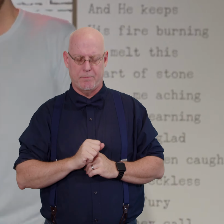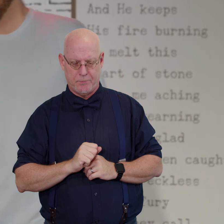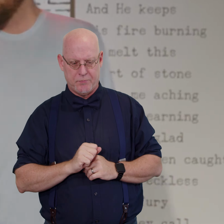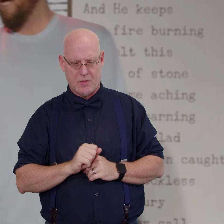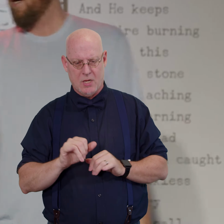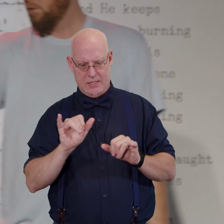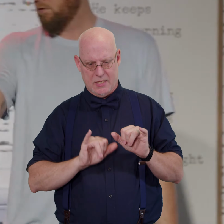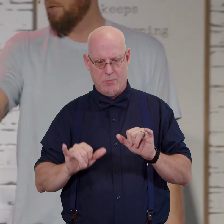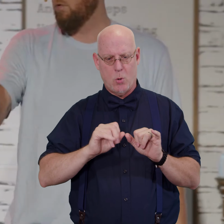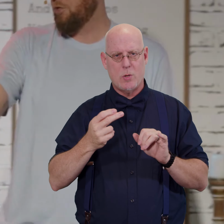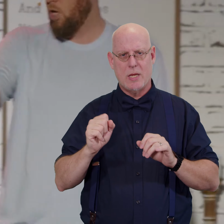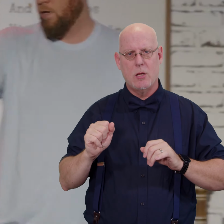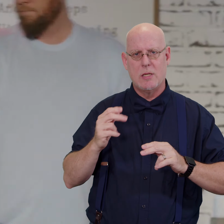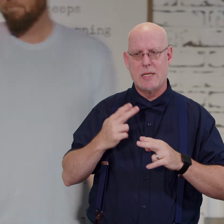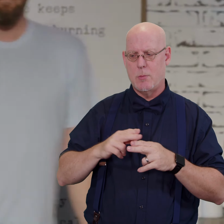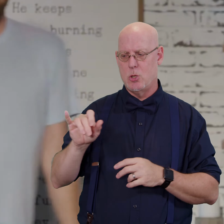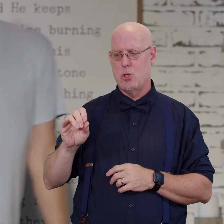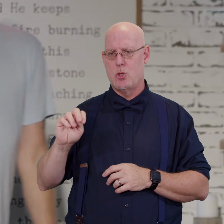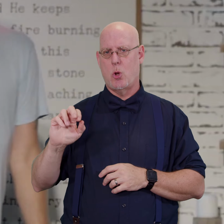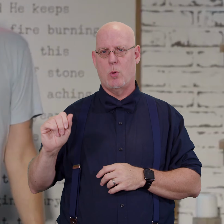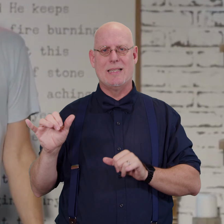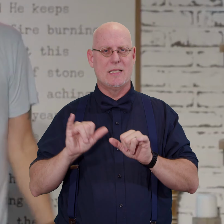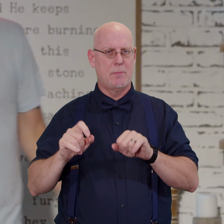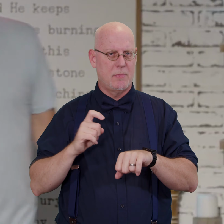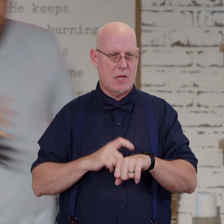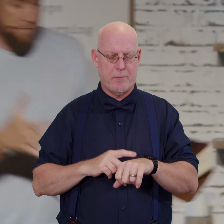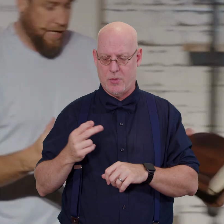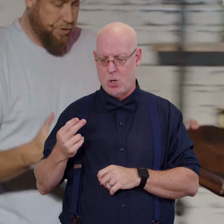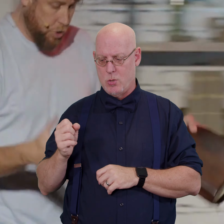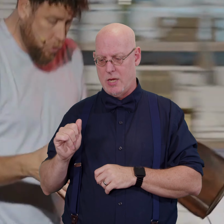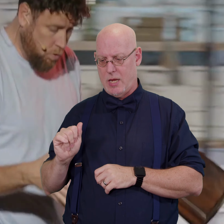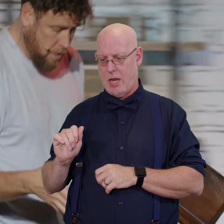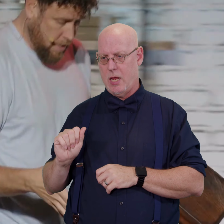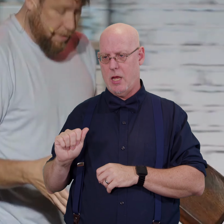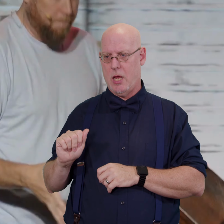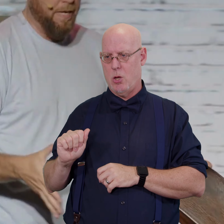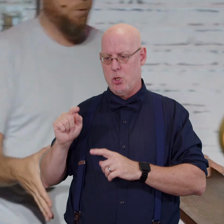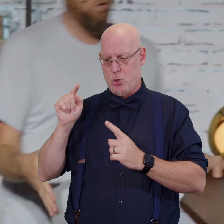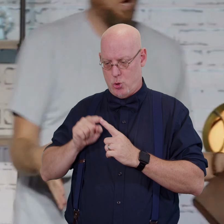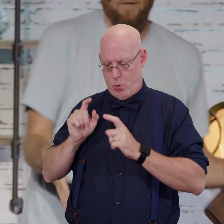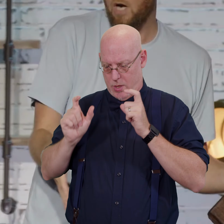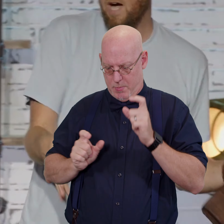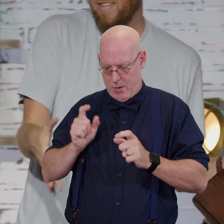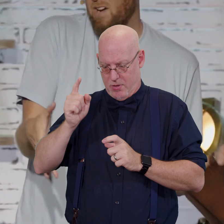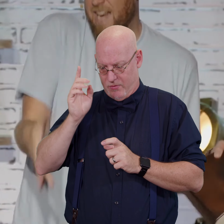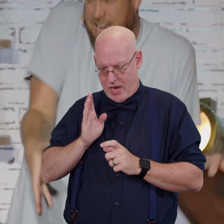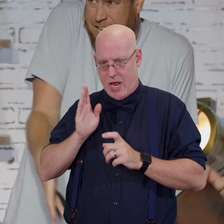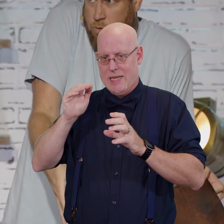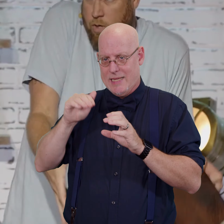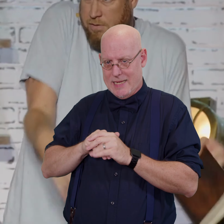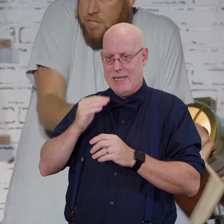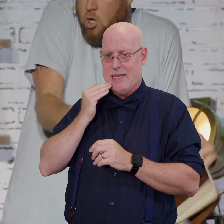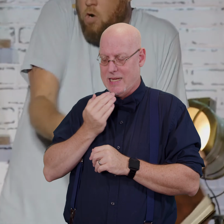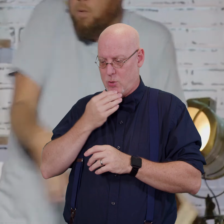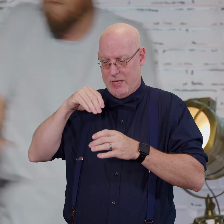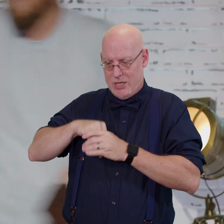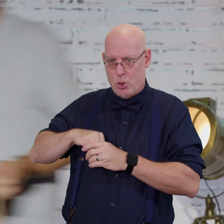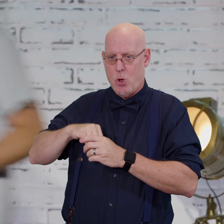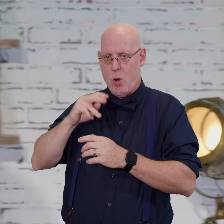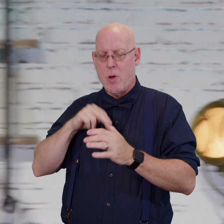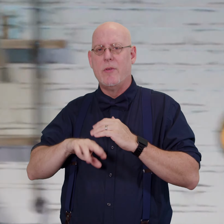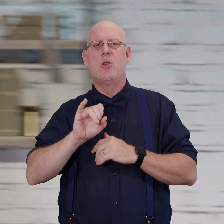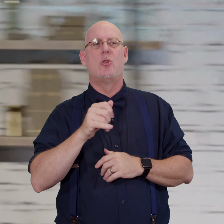contemporary of Hosea in Scripture was Jonah. Hosea prophesied to the people of God there in Israel. He was an internal